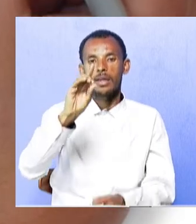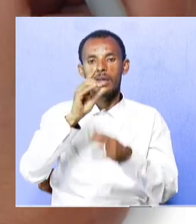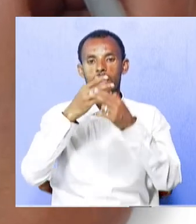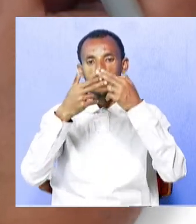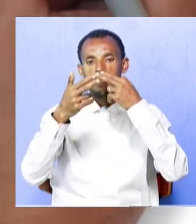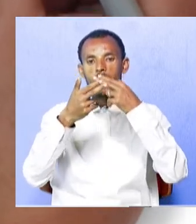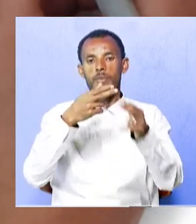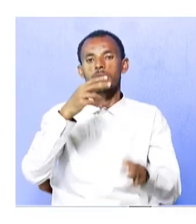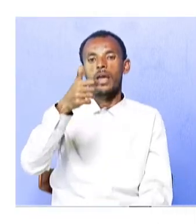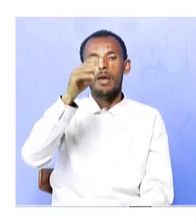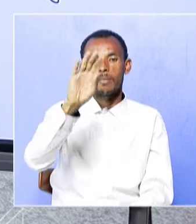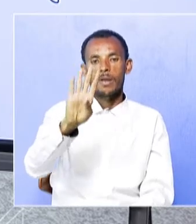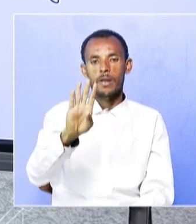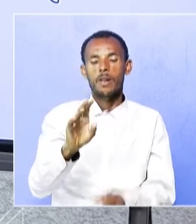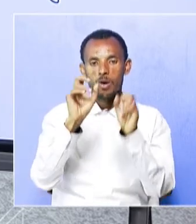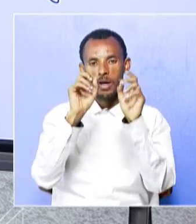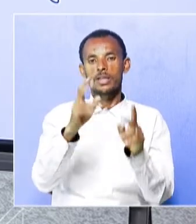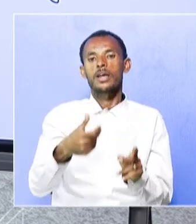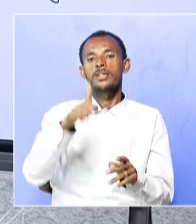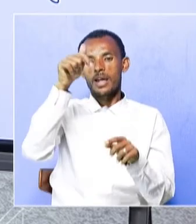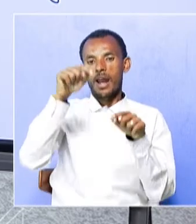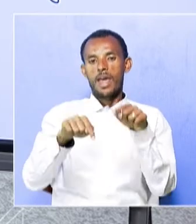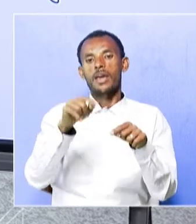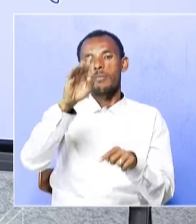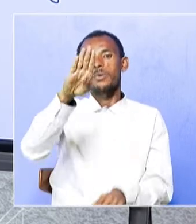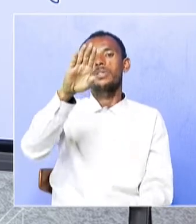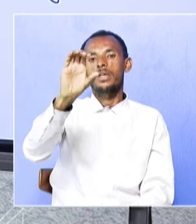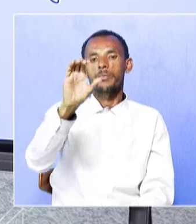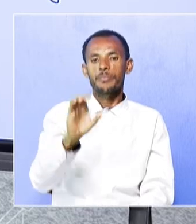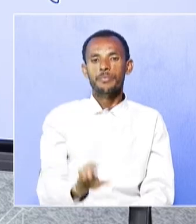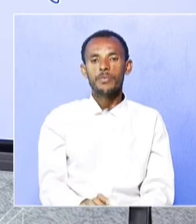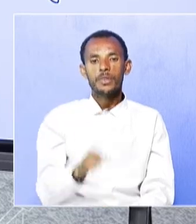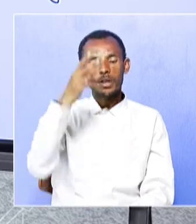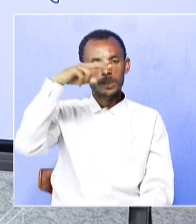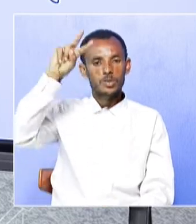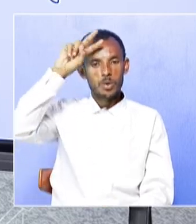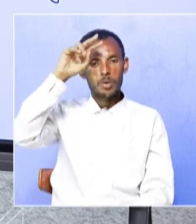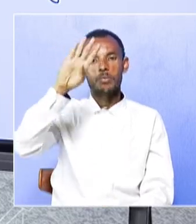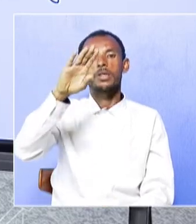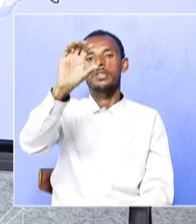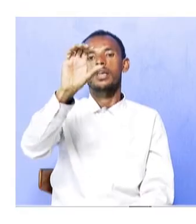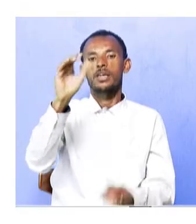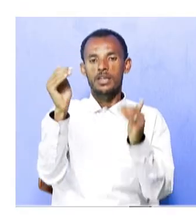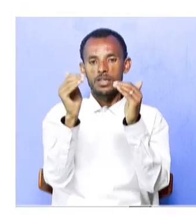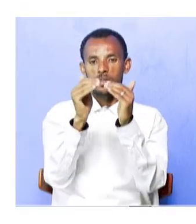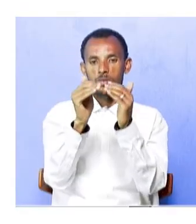AB. Okay? The other leg is BC, and the square of BC is